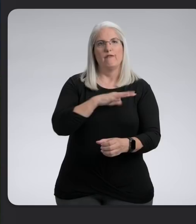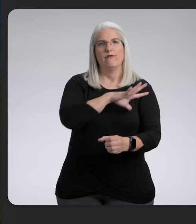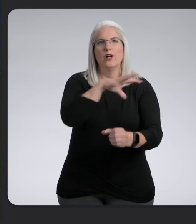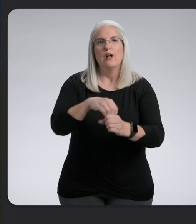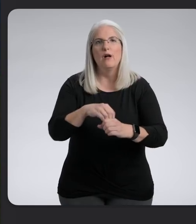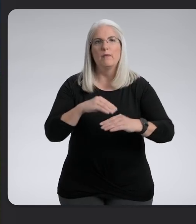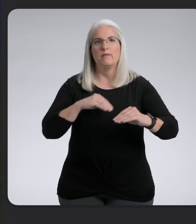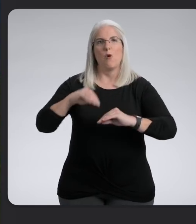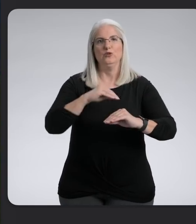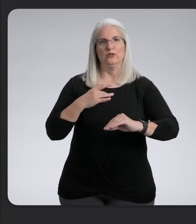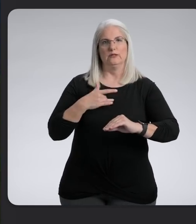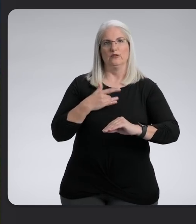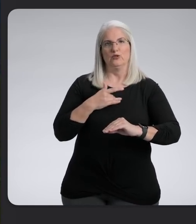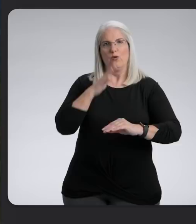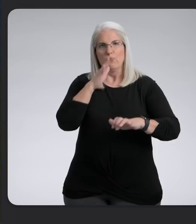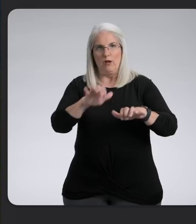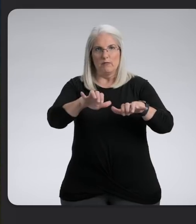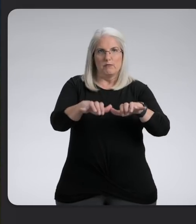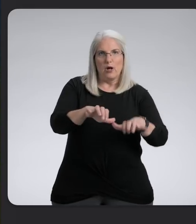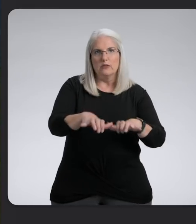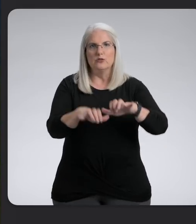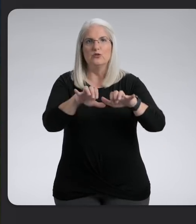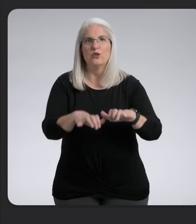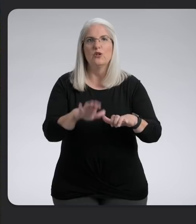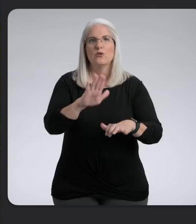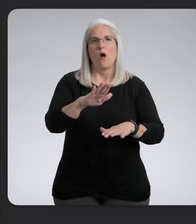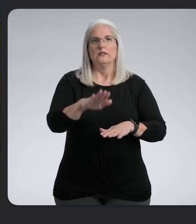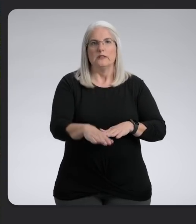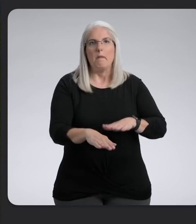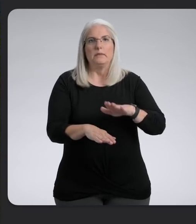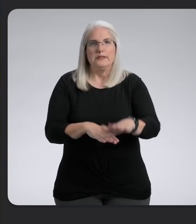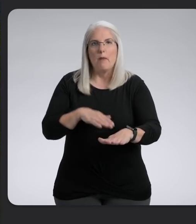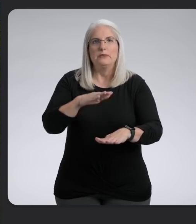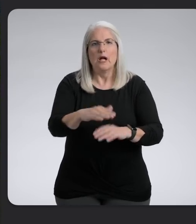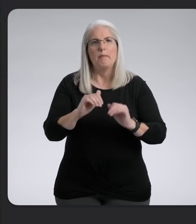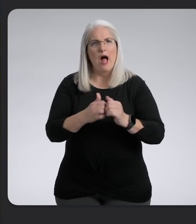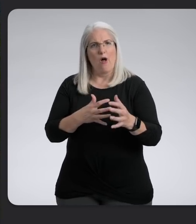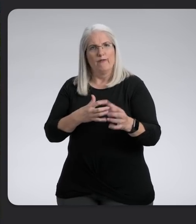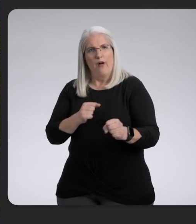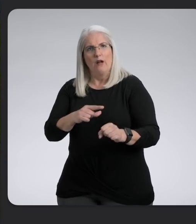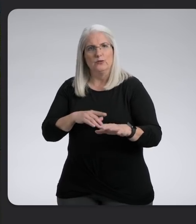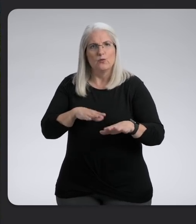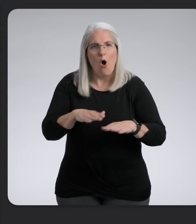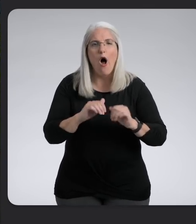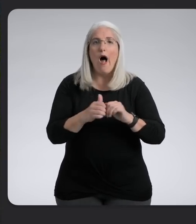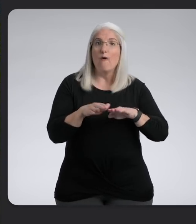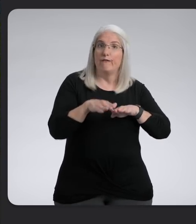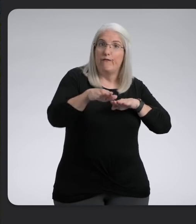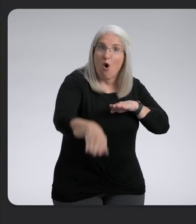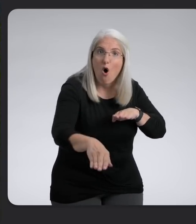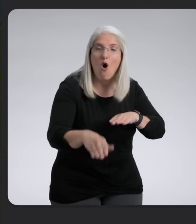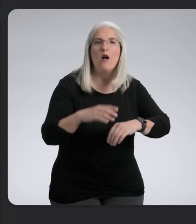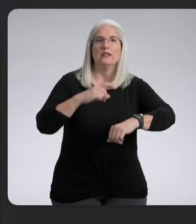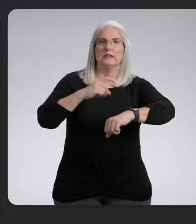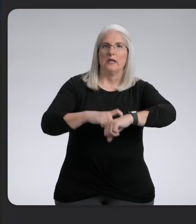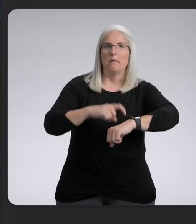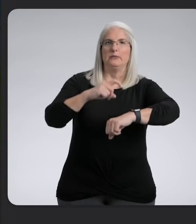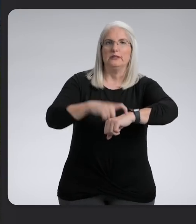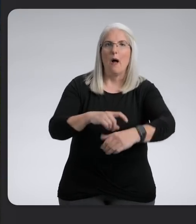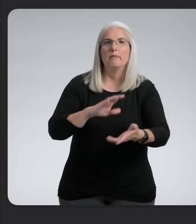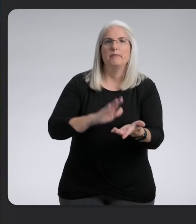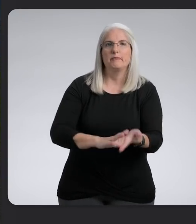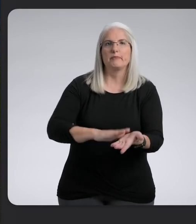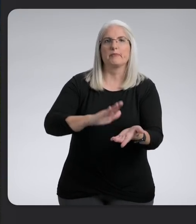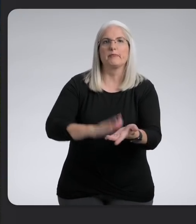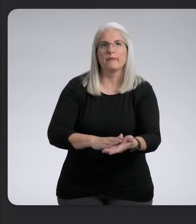how fast and how evenly you walk, the length of your steps, and the timing of each step, right down to